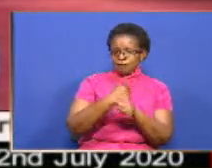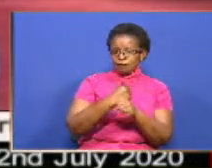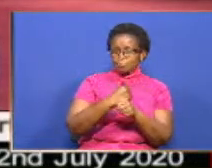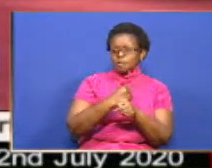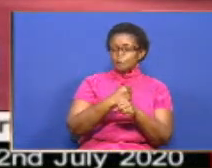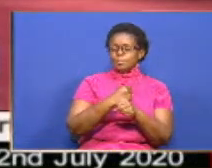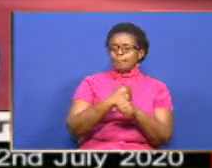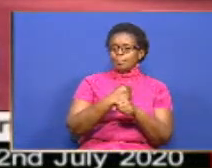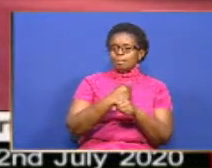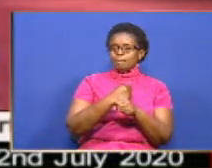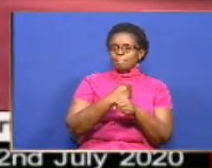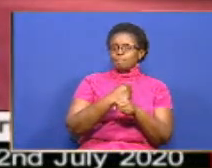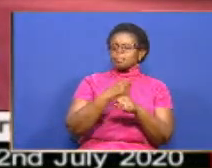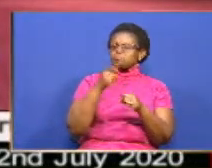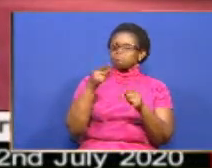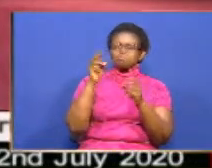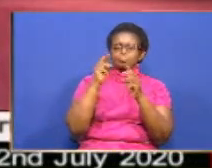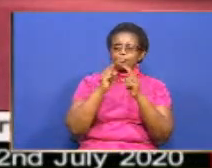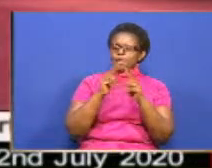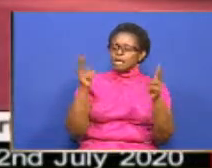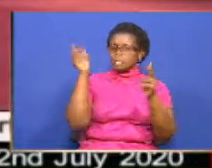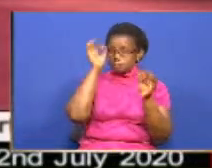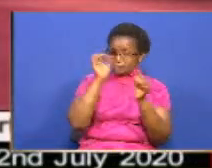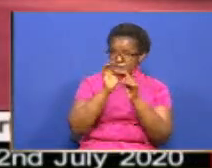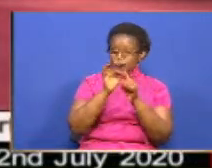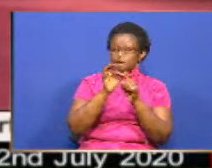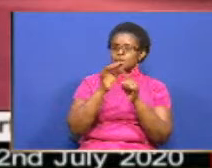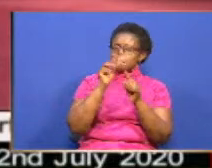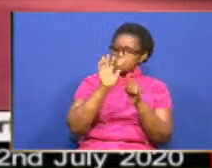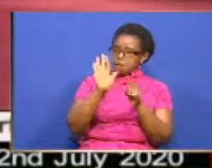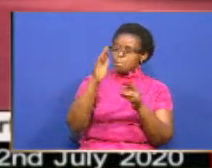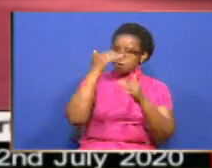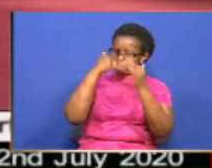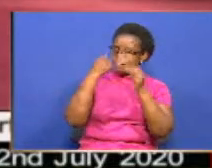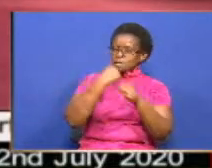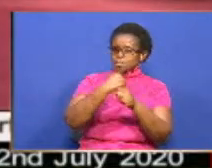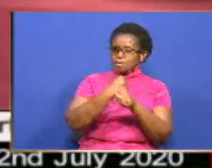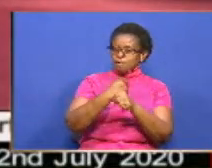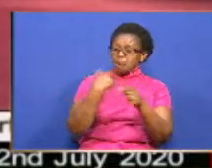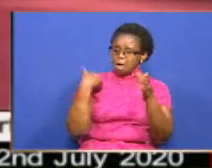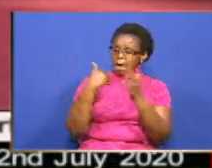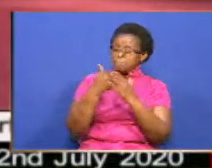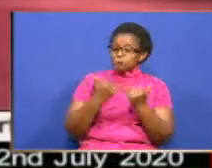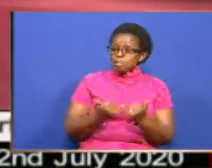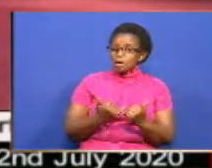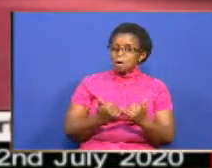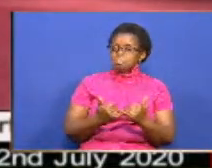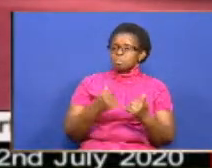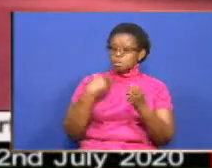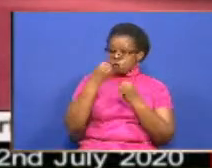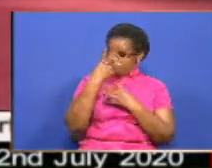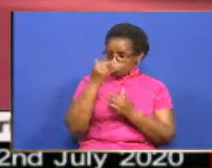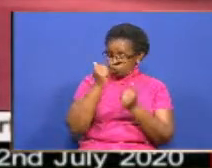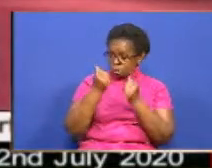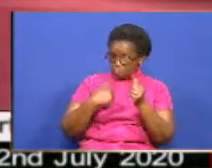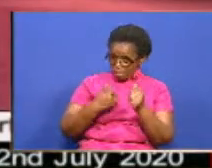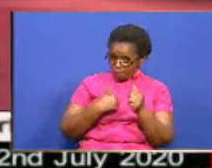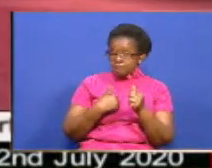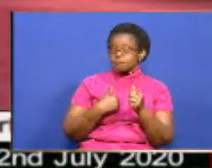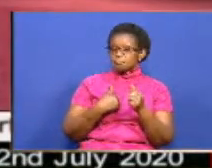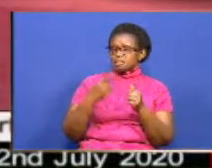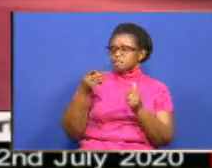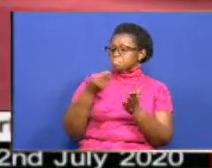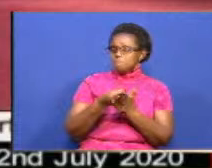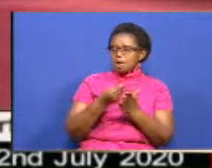And Mr. Speaker, it was very specific to university staff. Mr. Speaker, up to now, the information I have is that that money